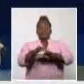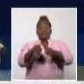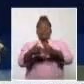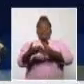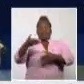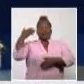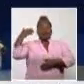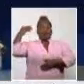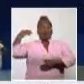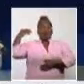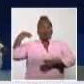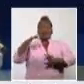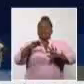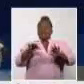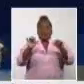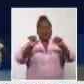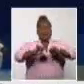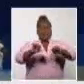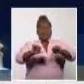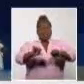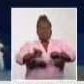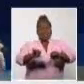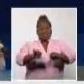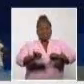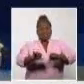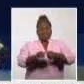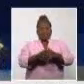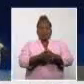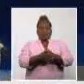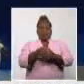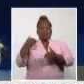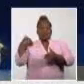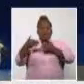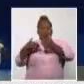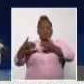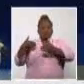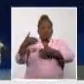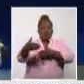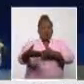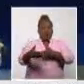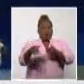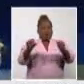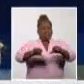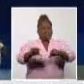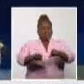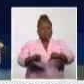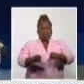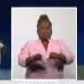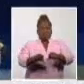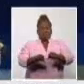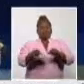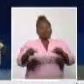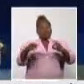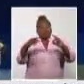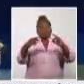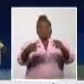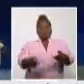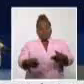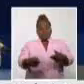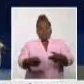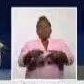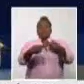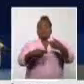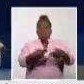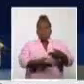treatments he received yesterday, he had a cardiorespiratory